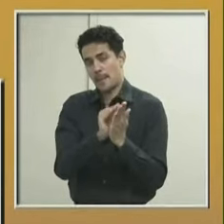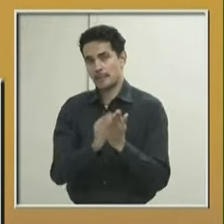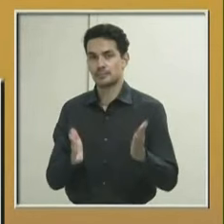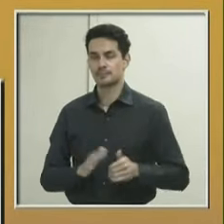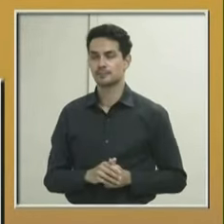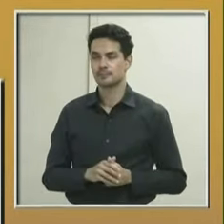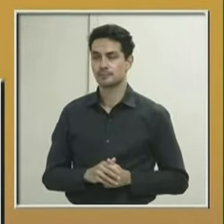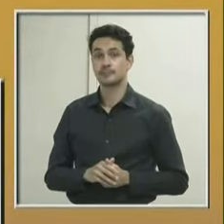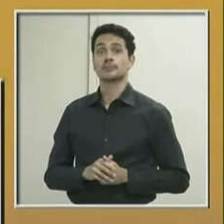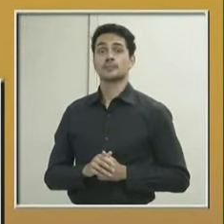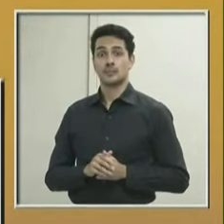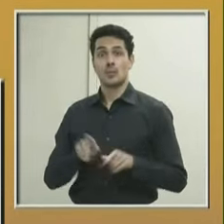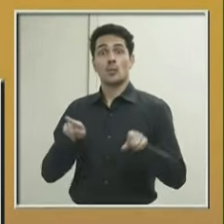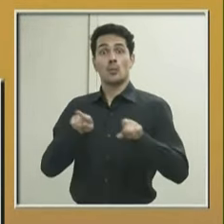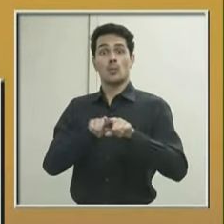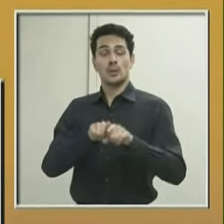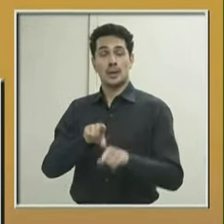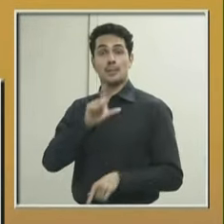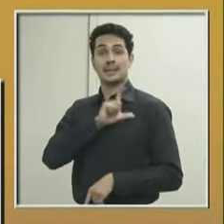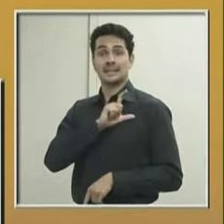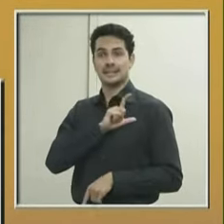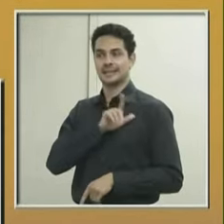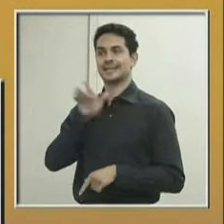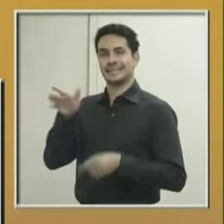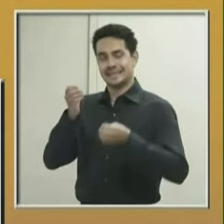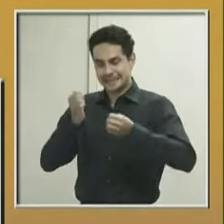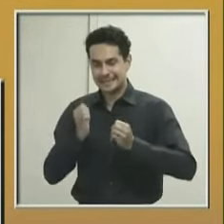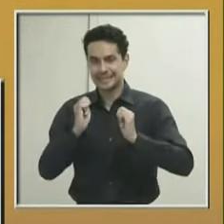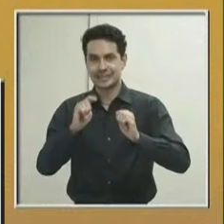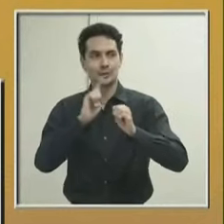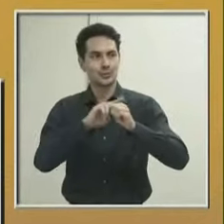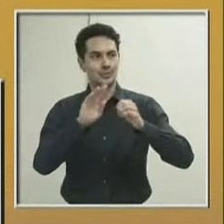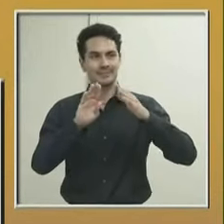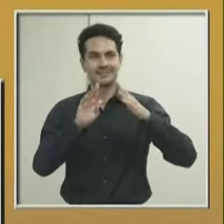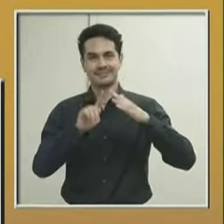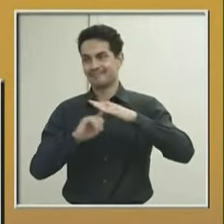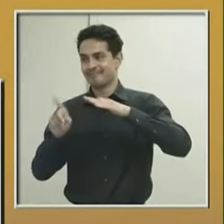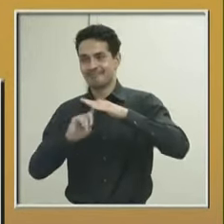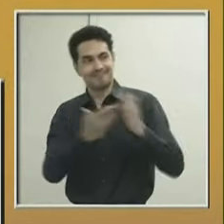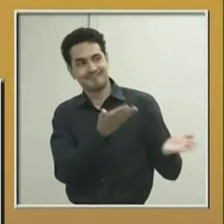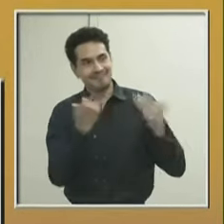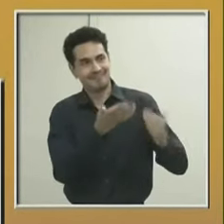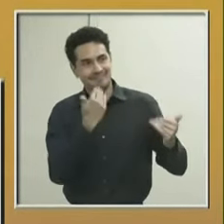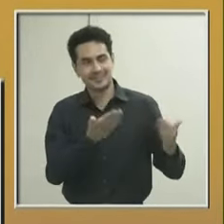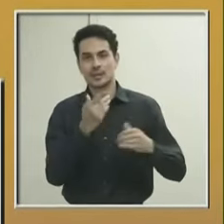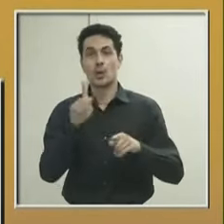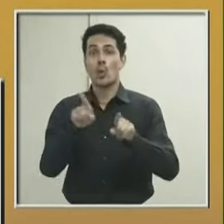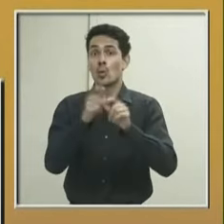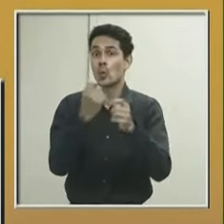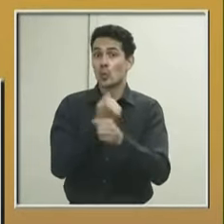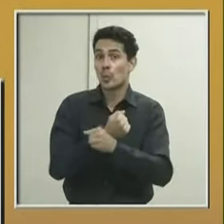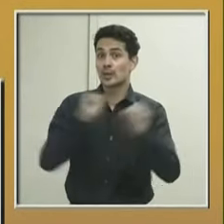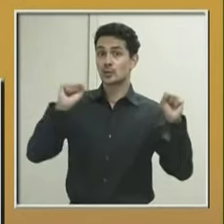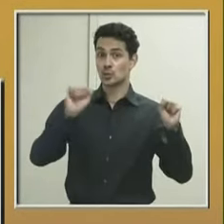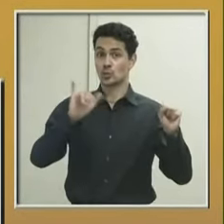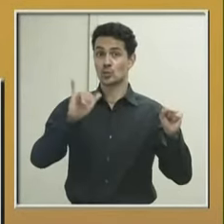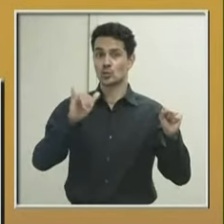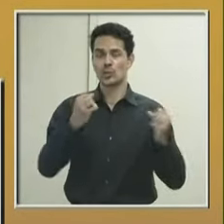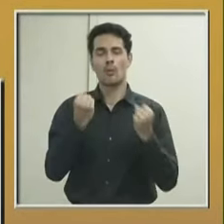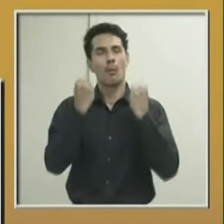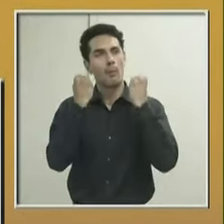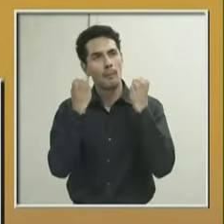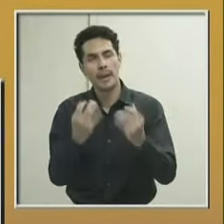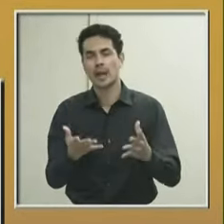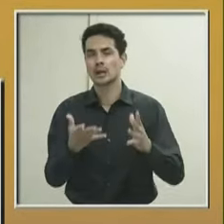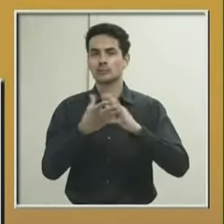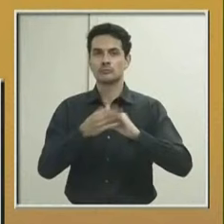department and all of their efforts toward evacuation and even rescue. So many accounts of